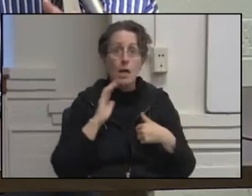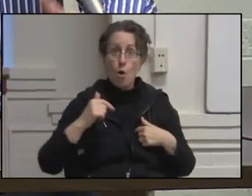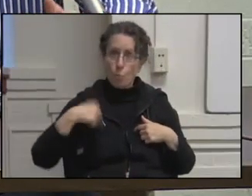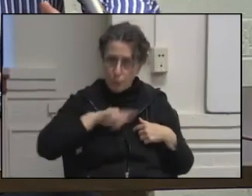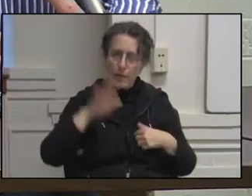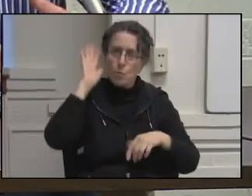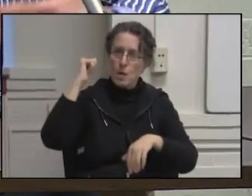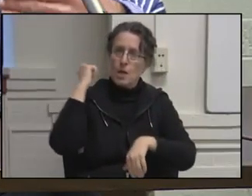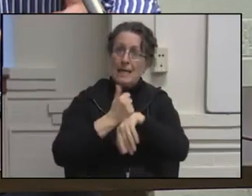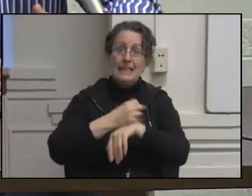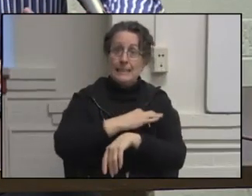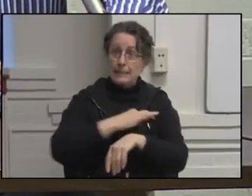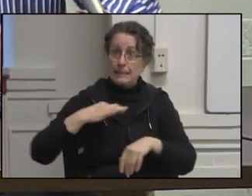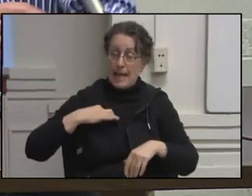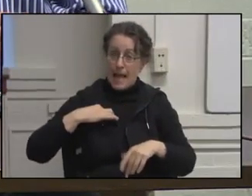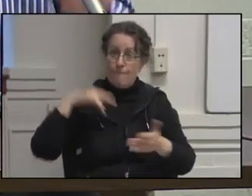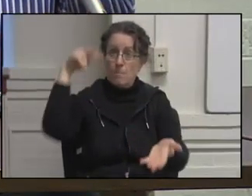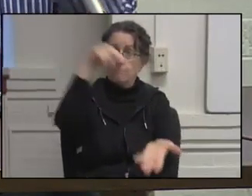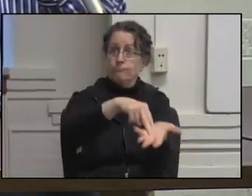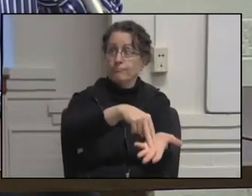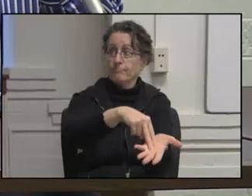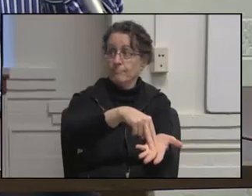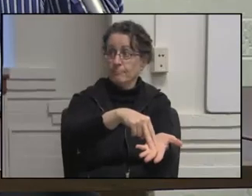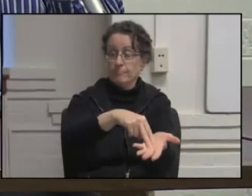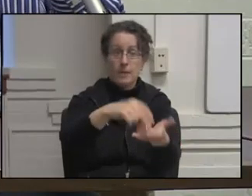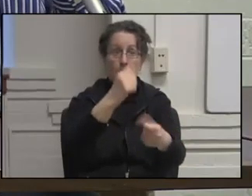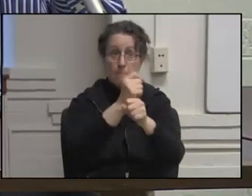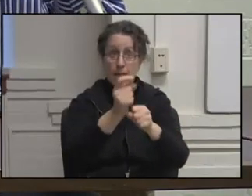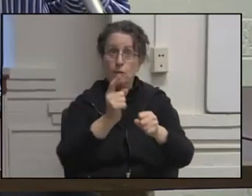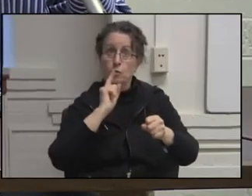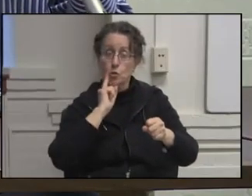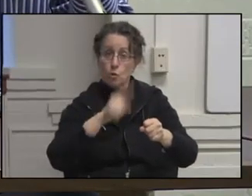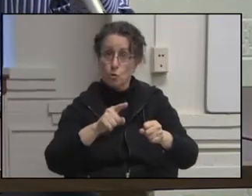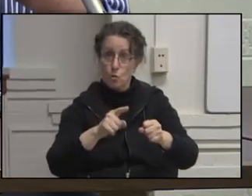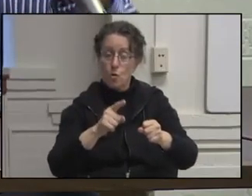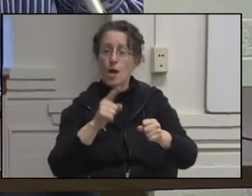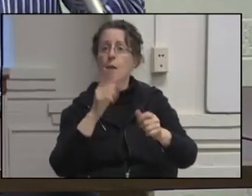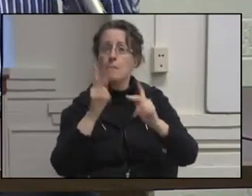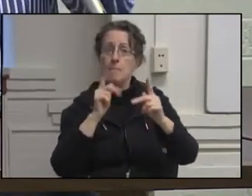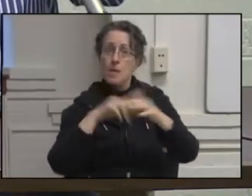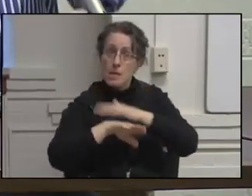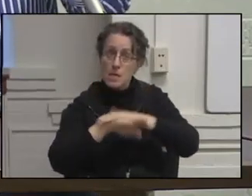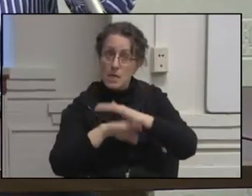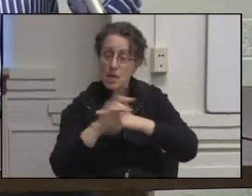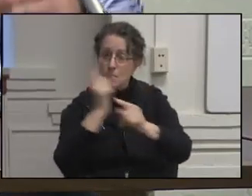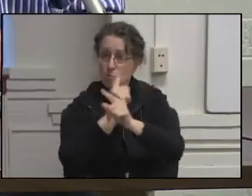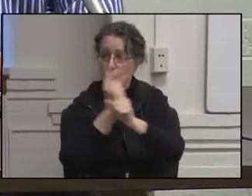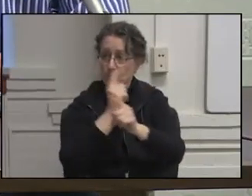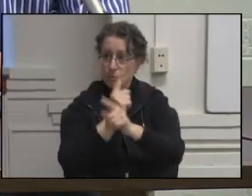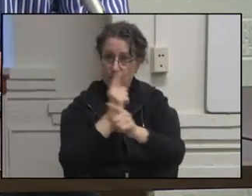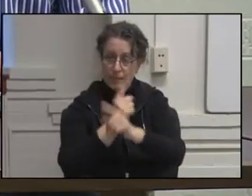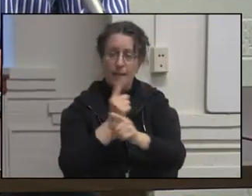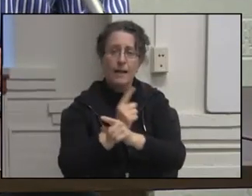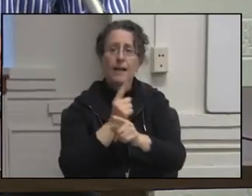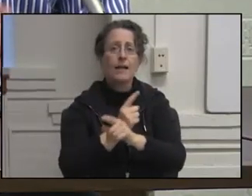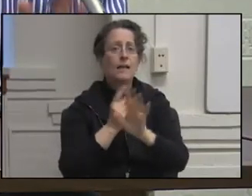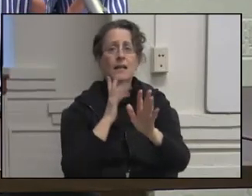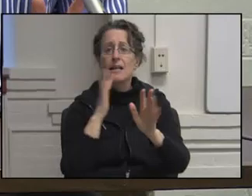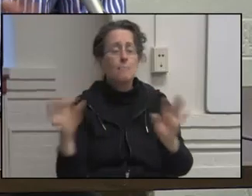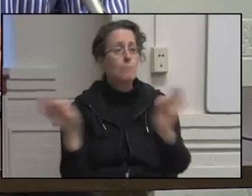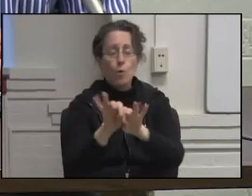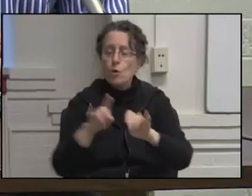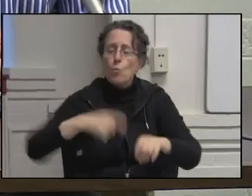know, stands at the door and make sure people doesn't leave. And we want to ID each person. We don't want to hire somebody to do that. We want that to happen at the beer garden, so that we're in